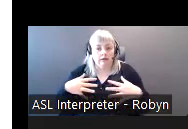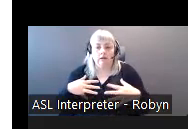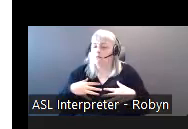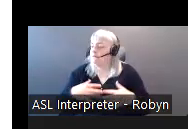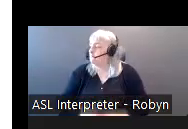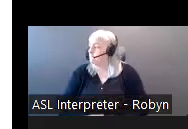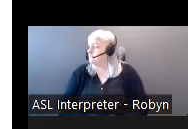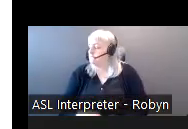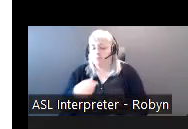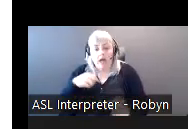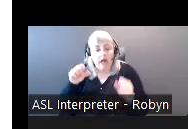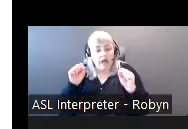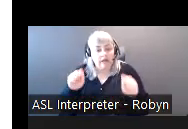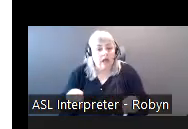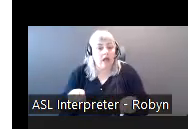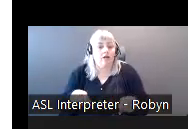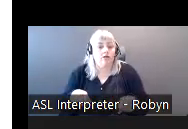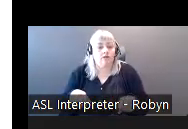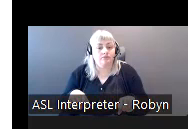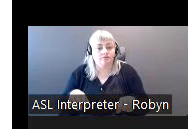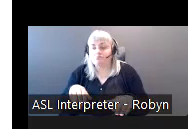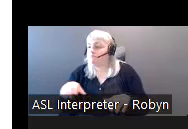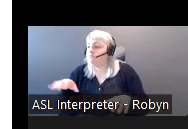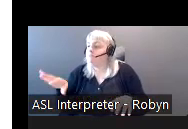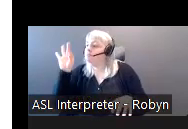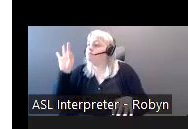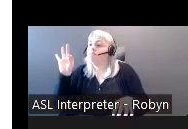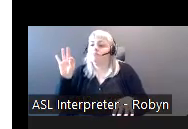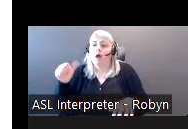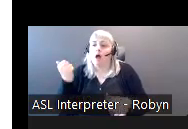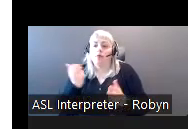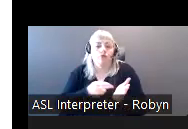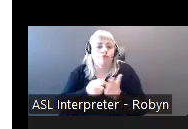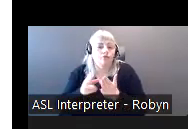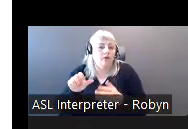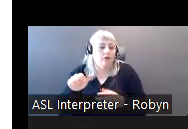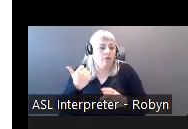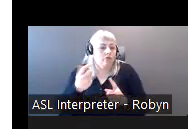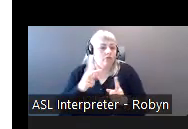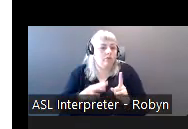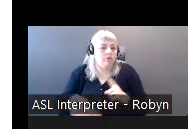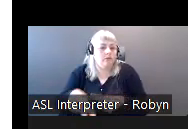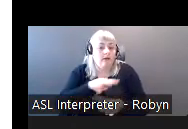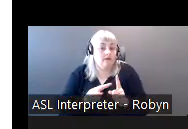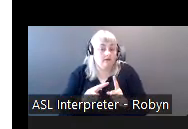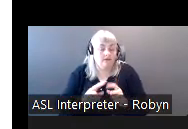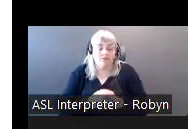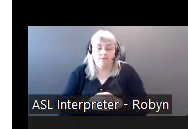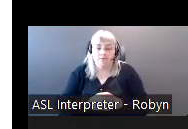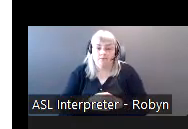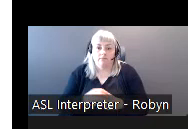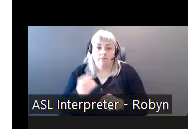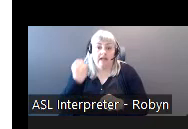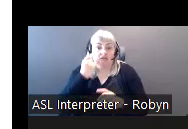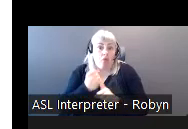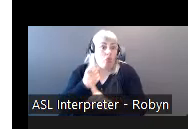that you can access another truth or another perspective. When you're out of your window, you can